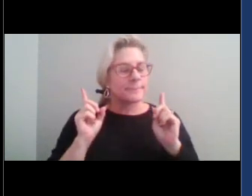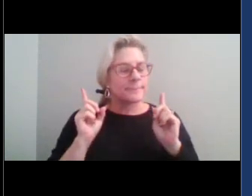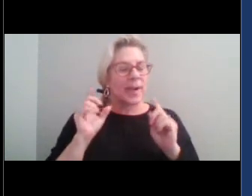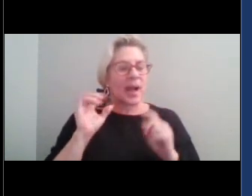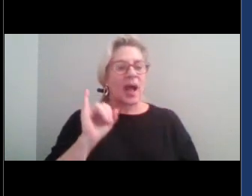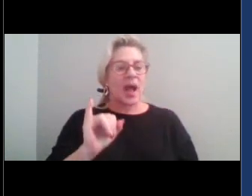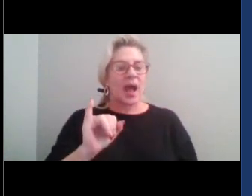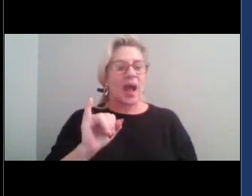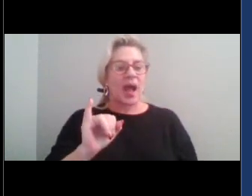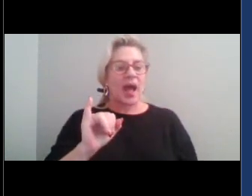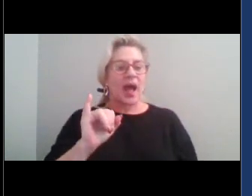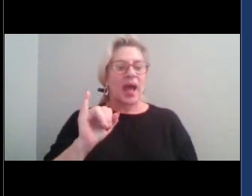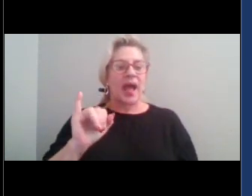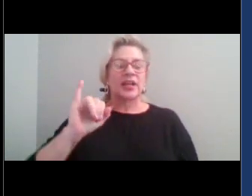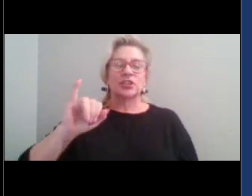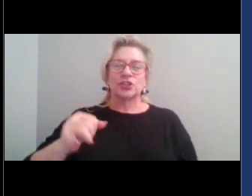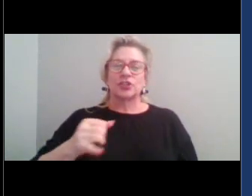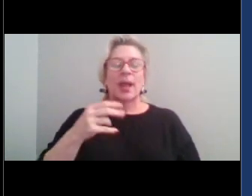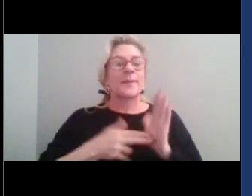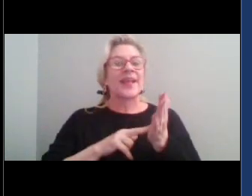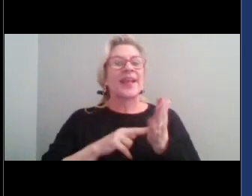IIJA meant $14 billion.